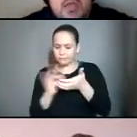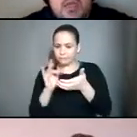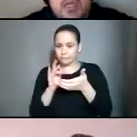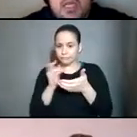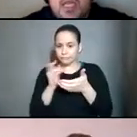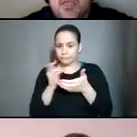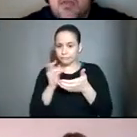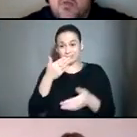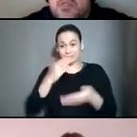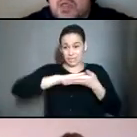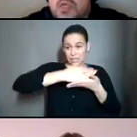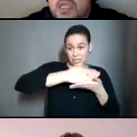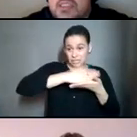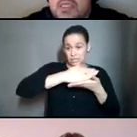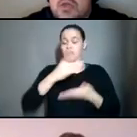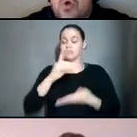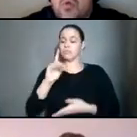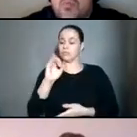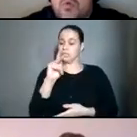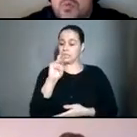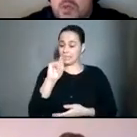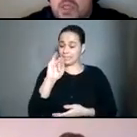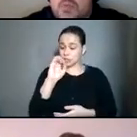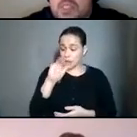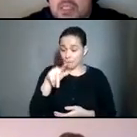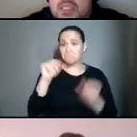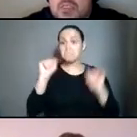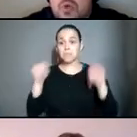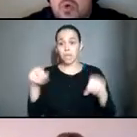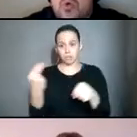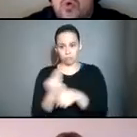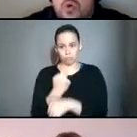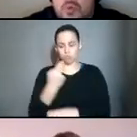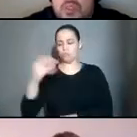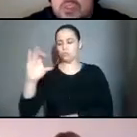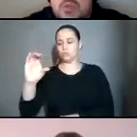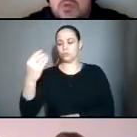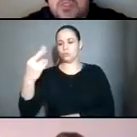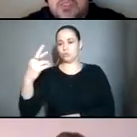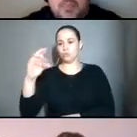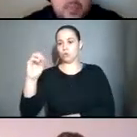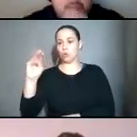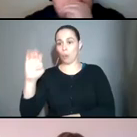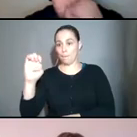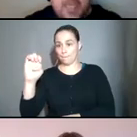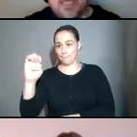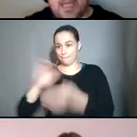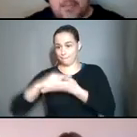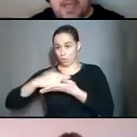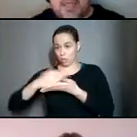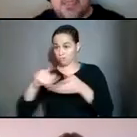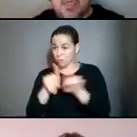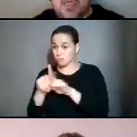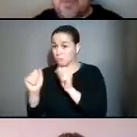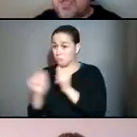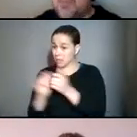desktop or laptop computers or Chromebooks. It will also work on iPads, but the Dreambox